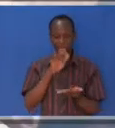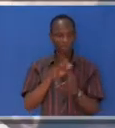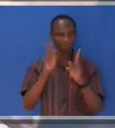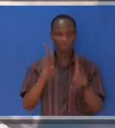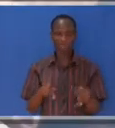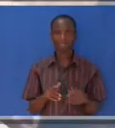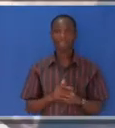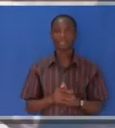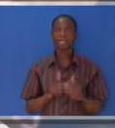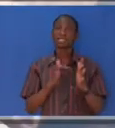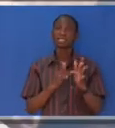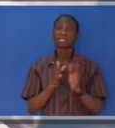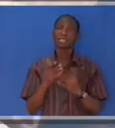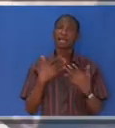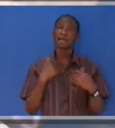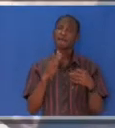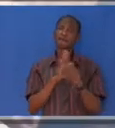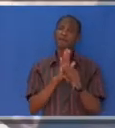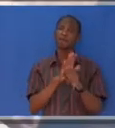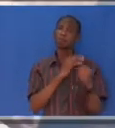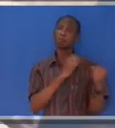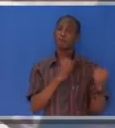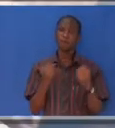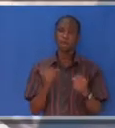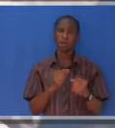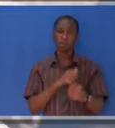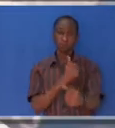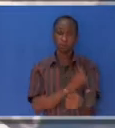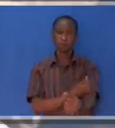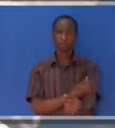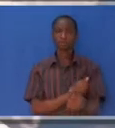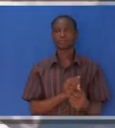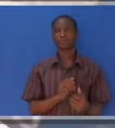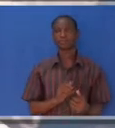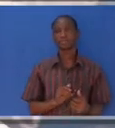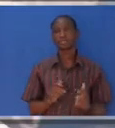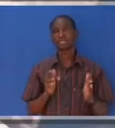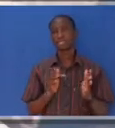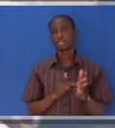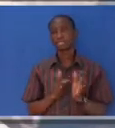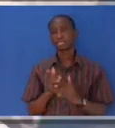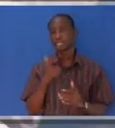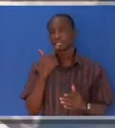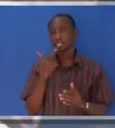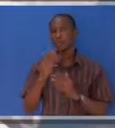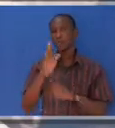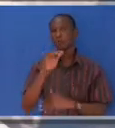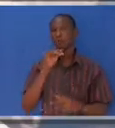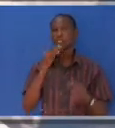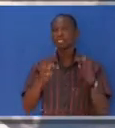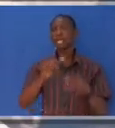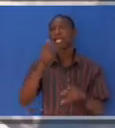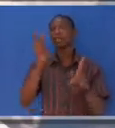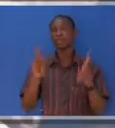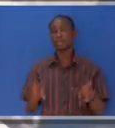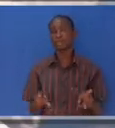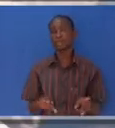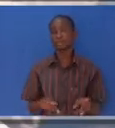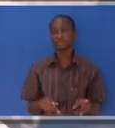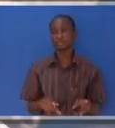Jesus wotumi pa. Or see, eje yankopon omu obi aten. Or